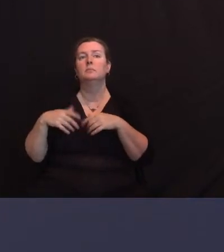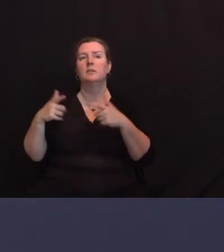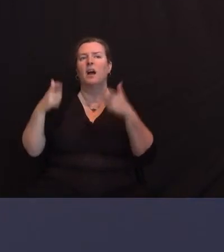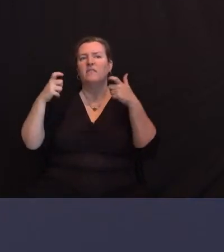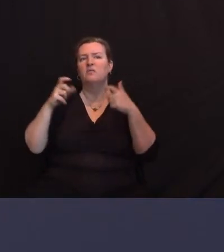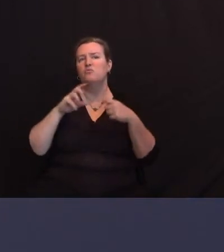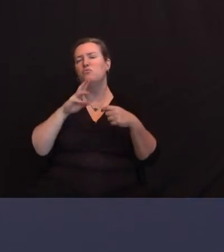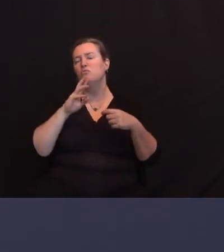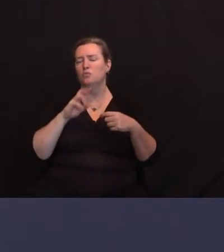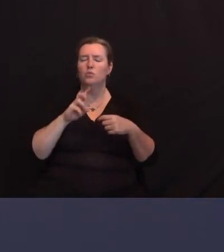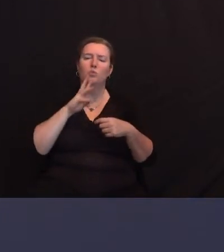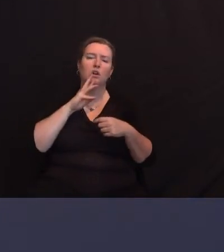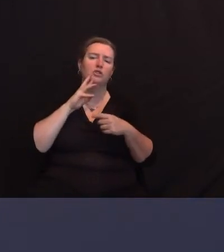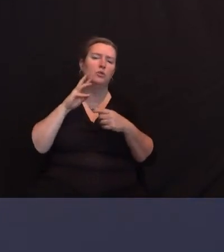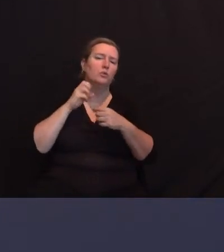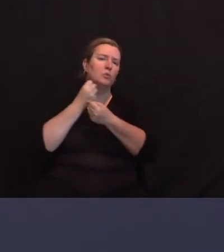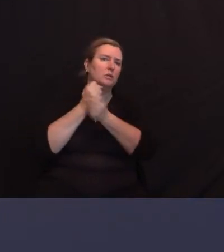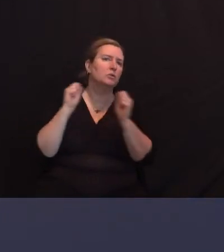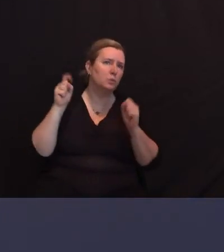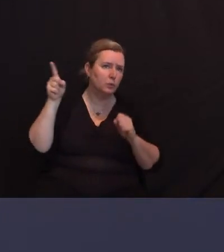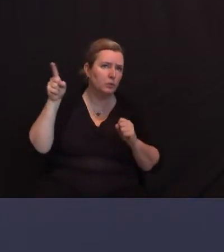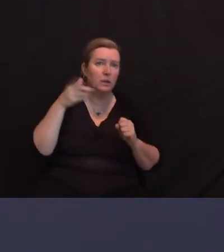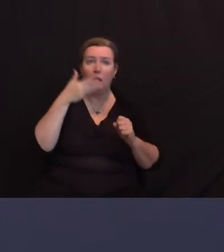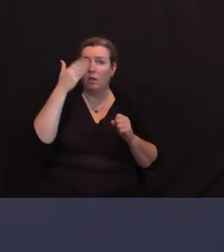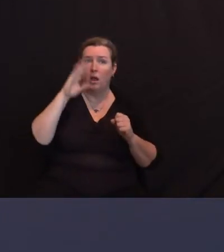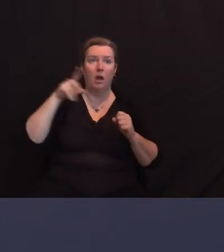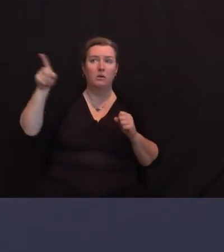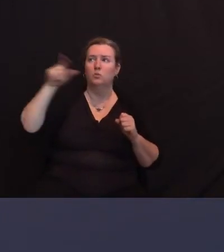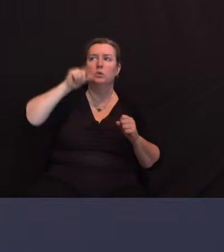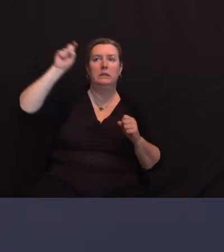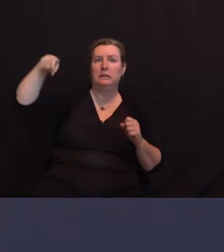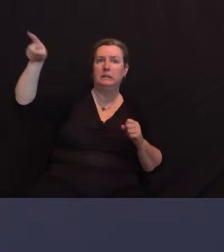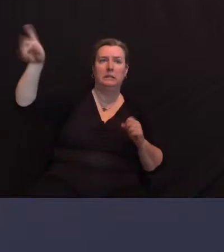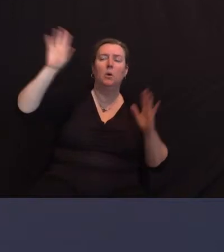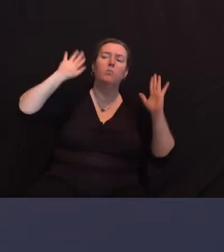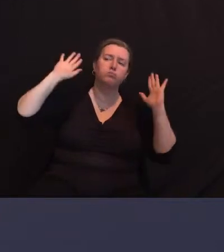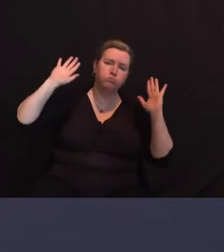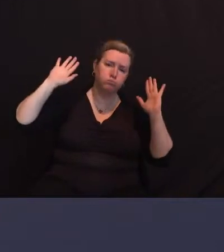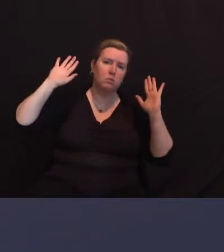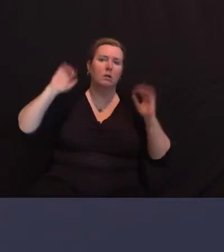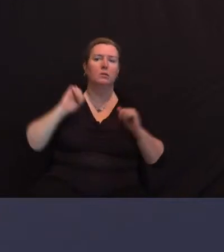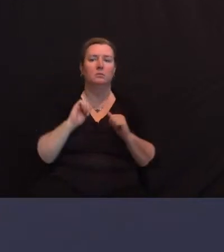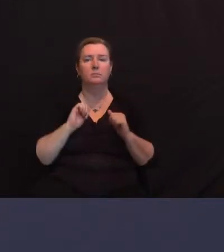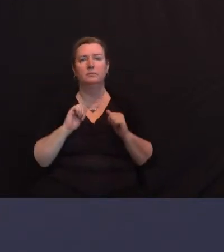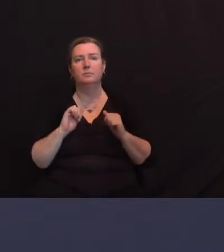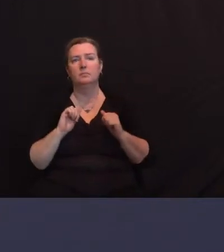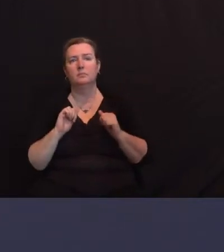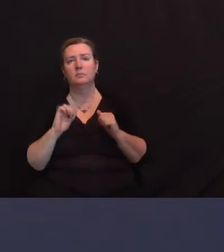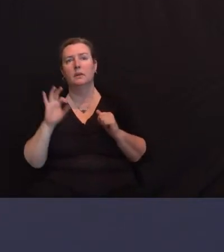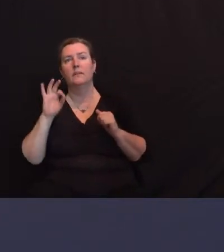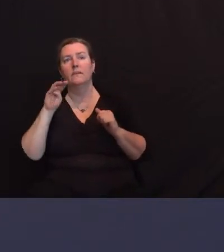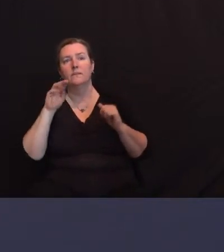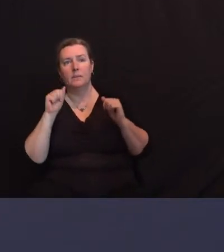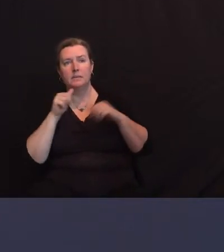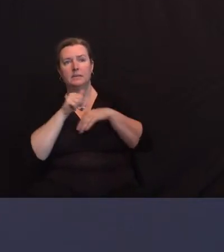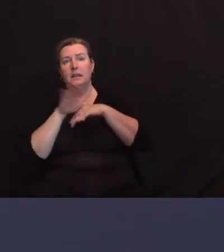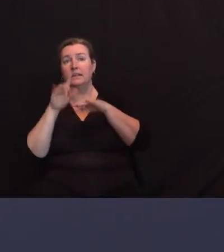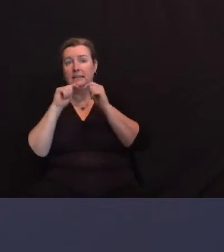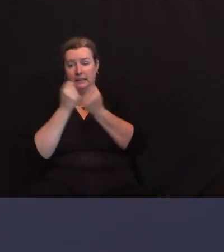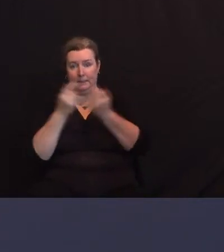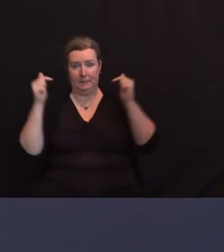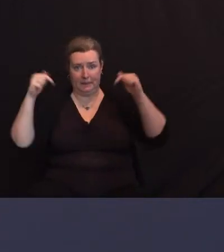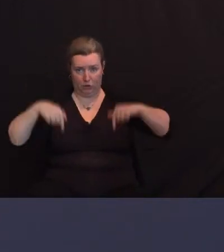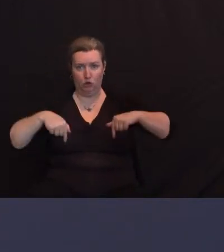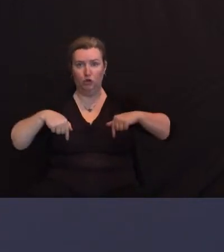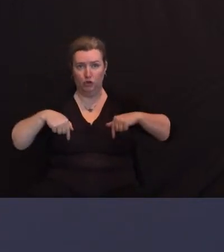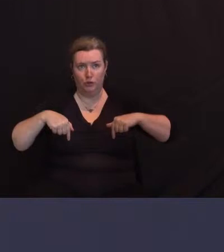were not used. FEMA sent their incident management assistance team here, and they also have a state liaison officer,